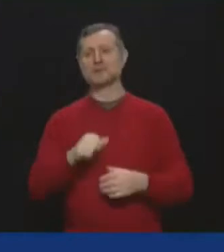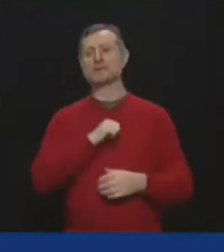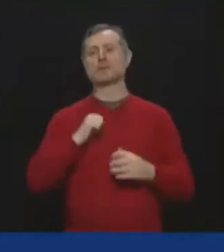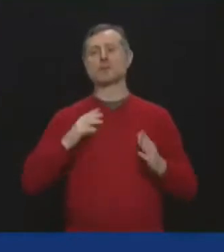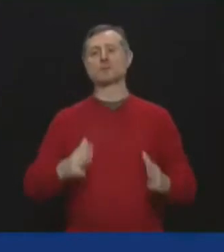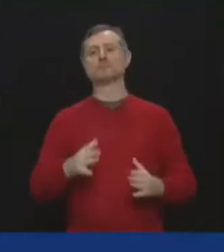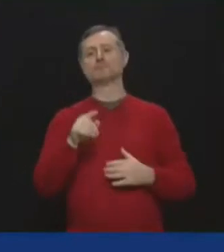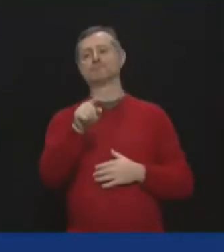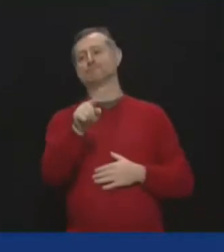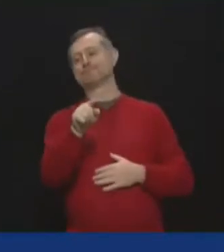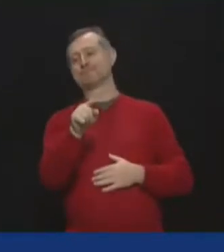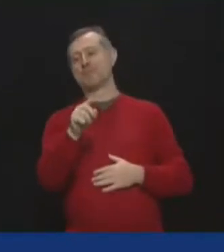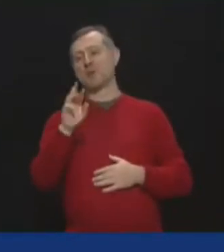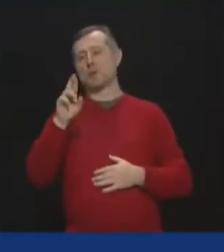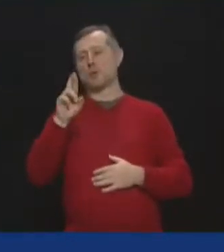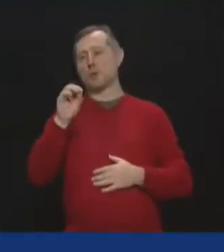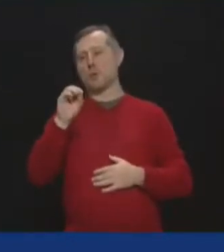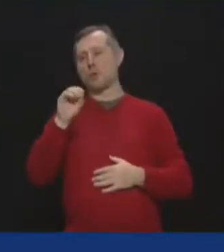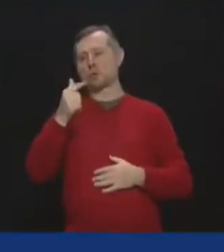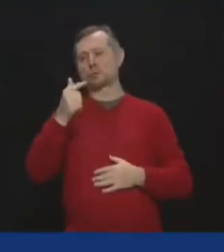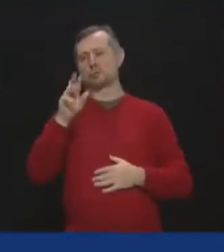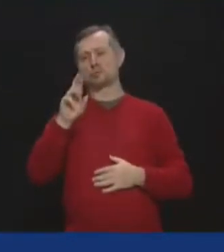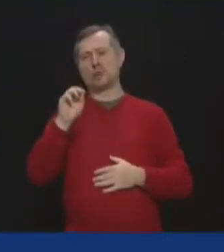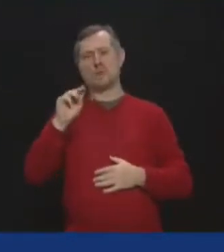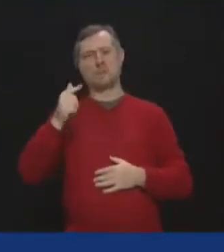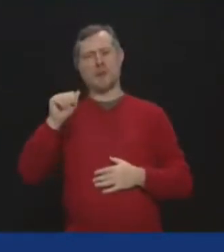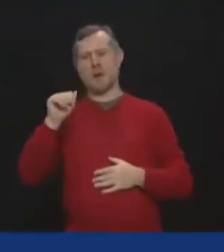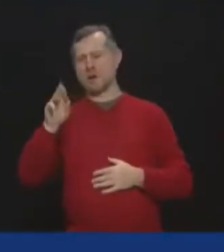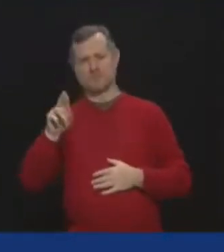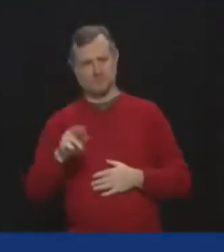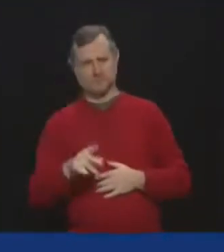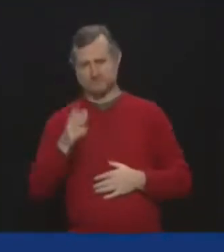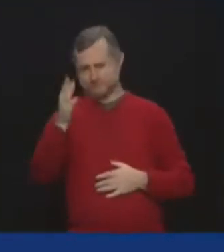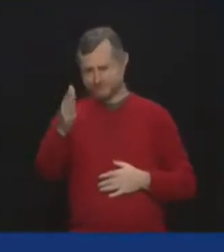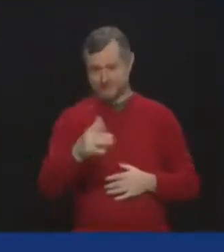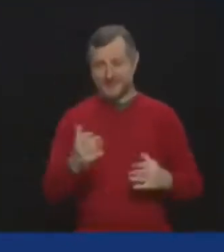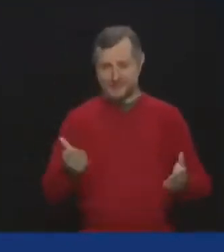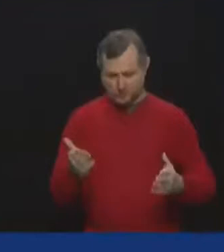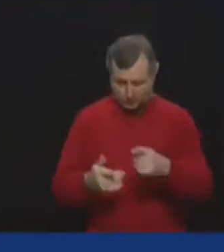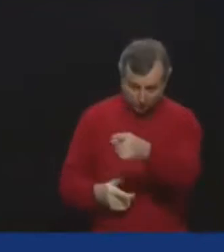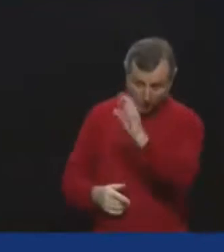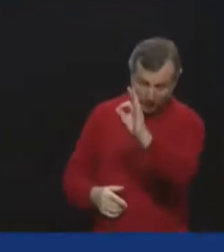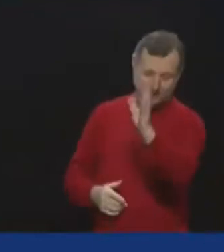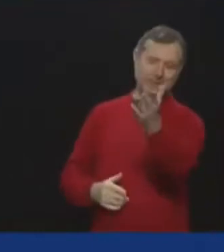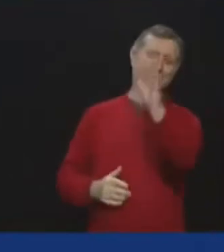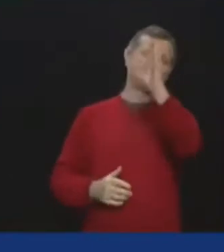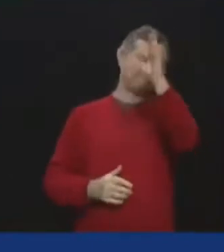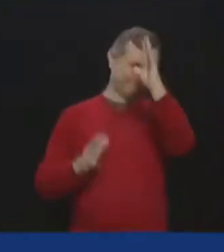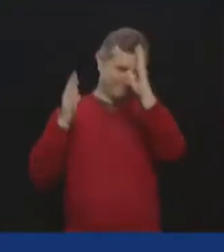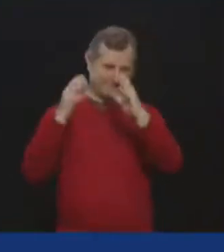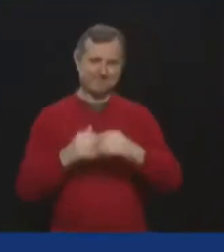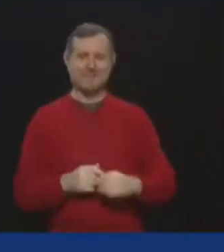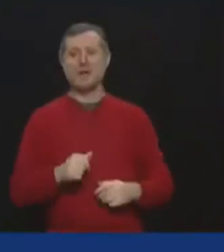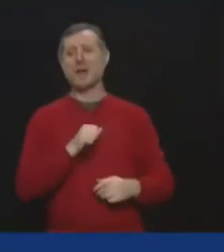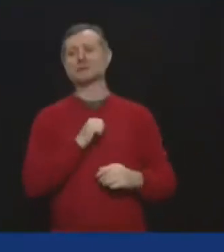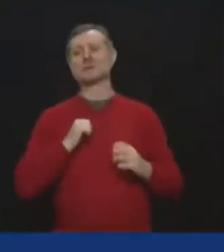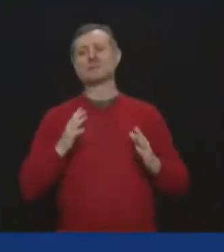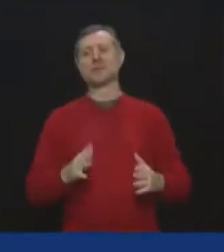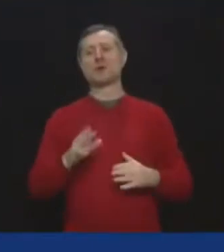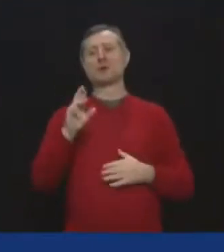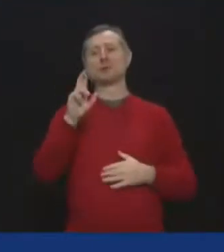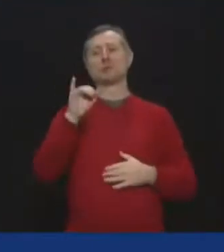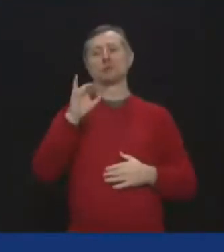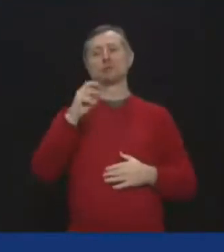Jennifer Rajkumar. Is she here? Yes, she is. Hi. Okay. Assemblymember Diana